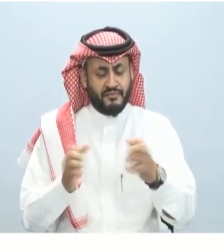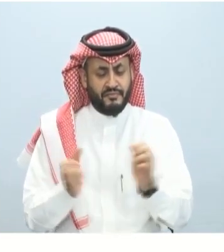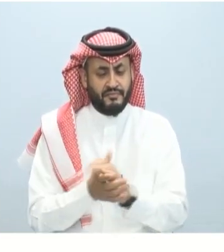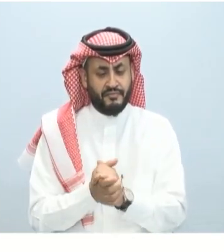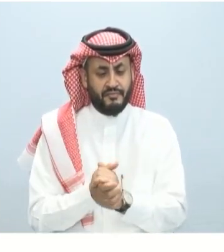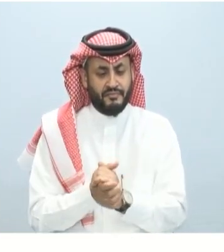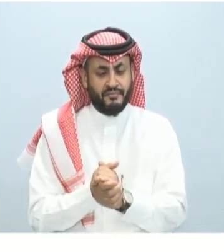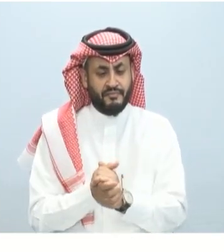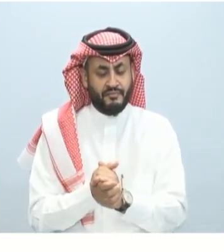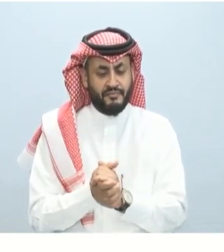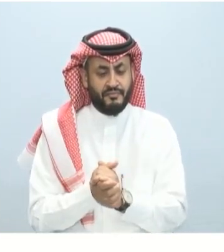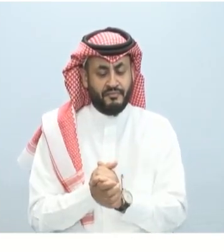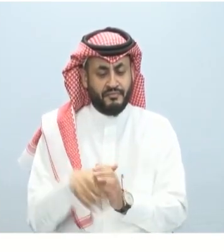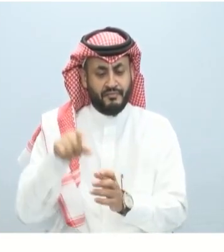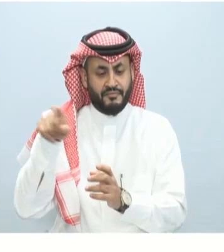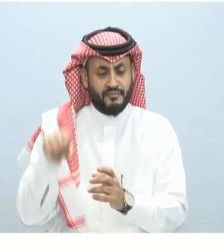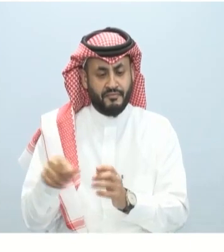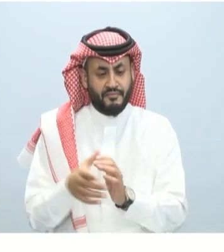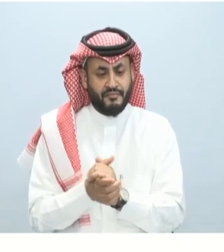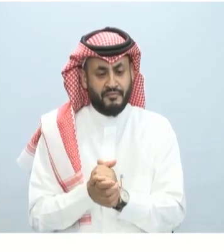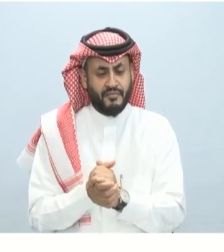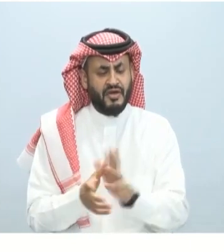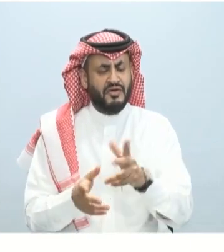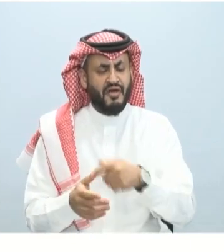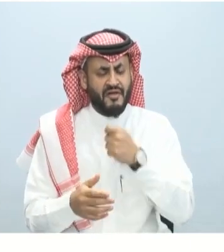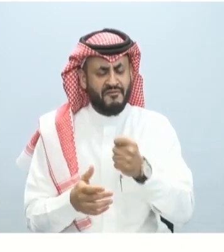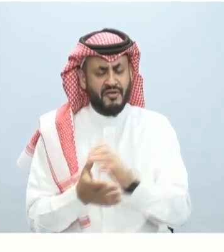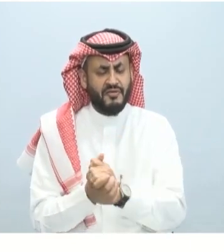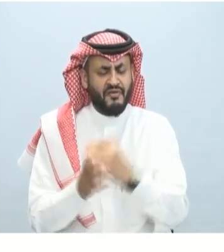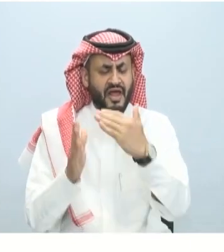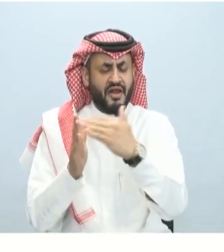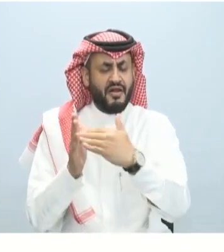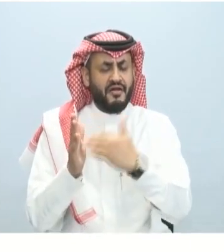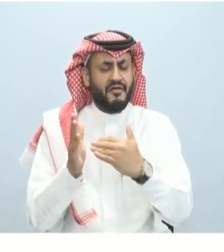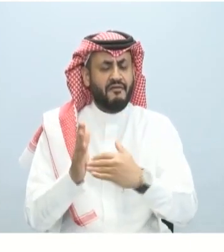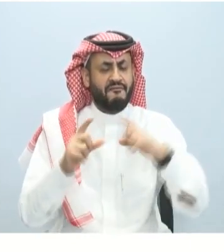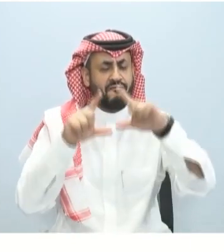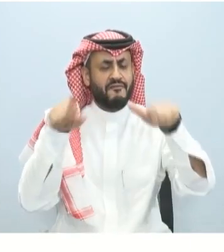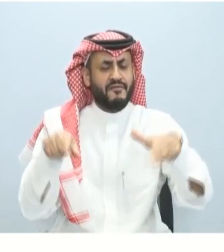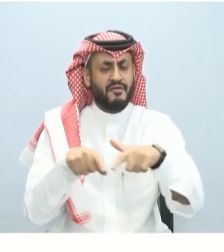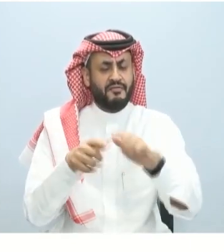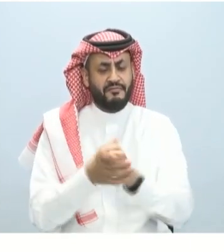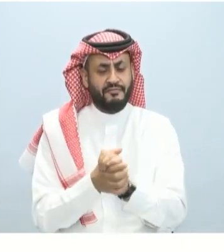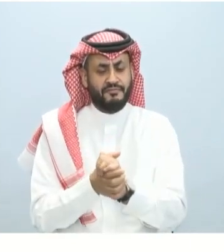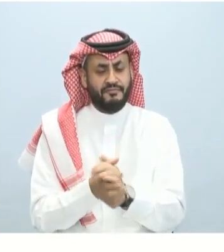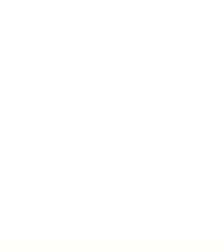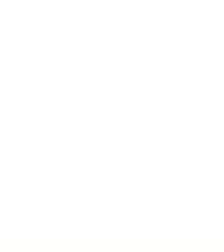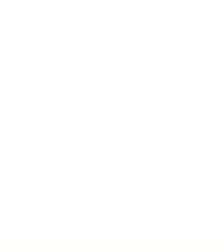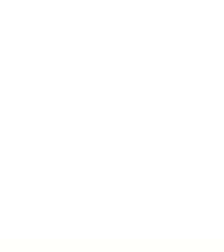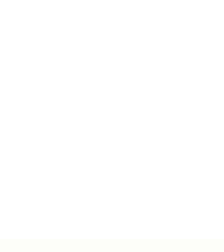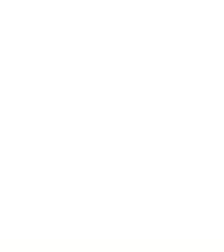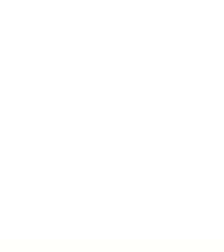we had the question, how easy is it to classify TV films? So also we have